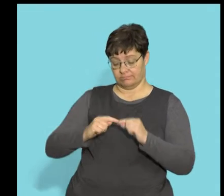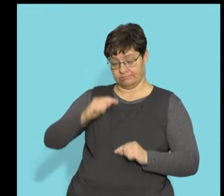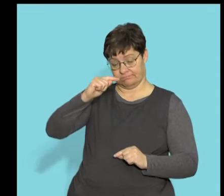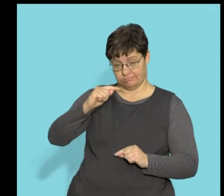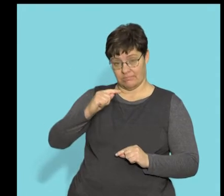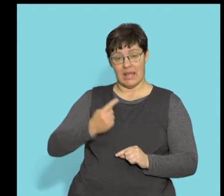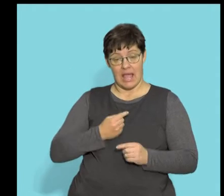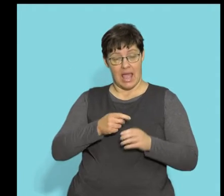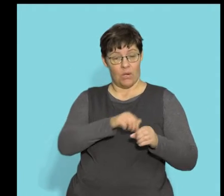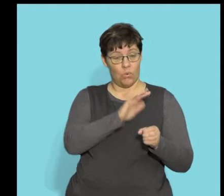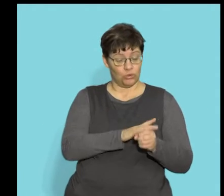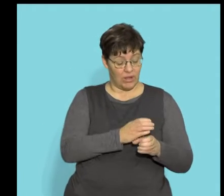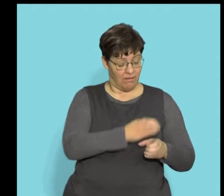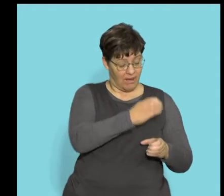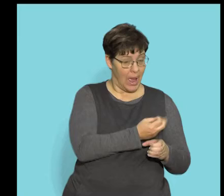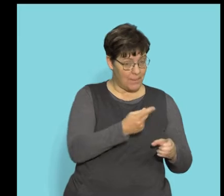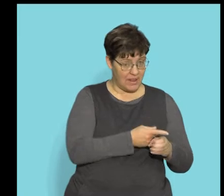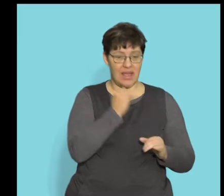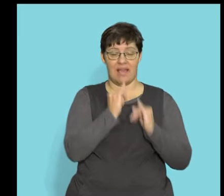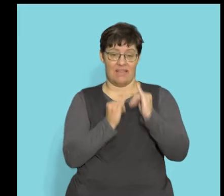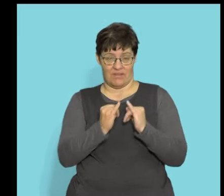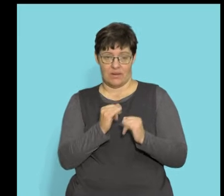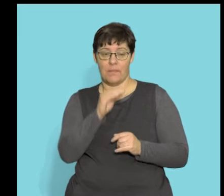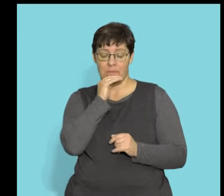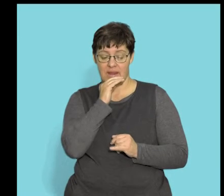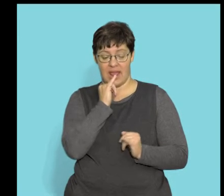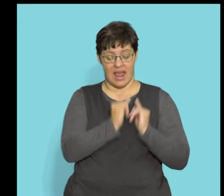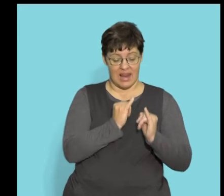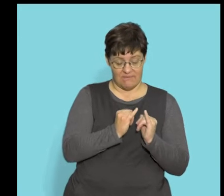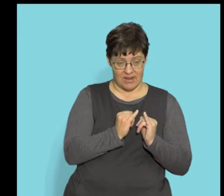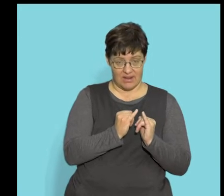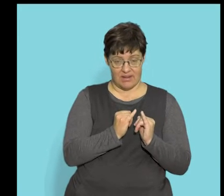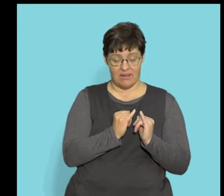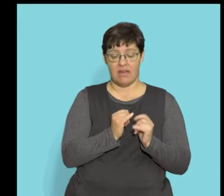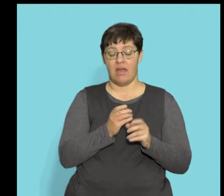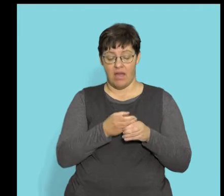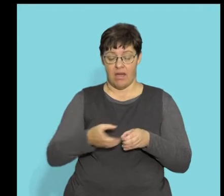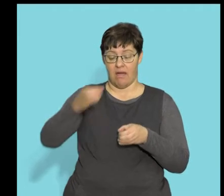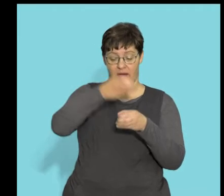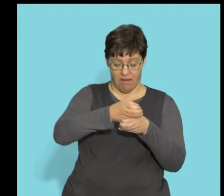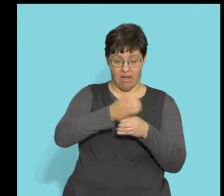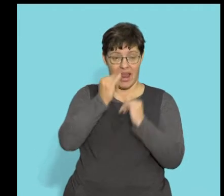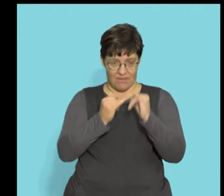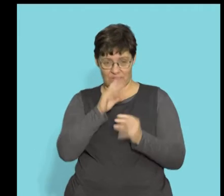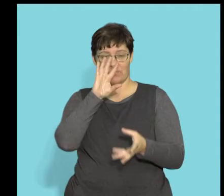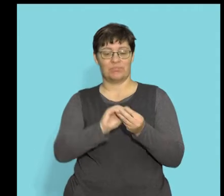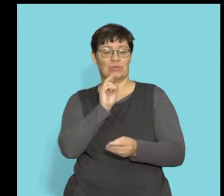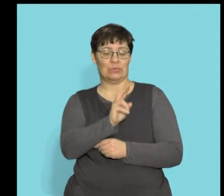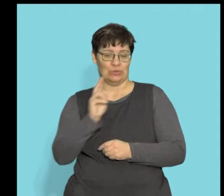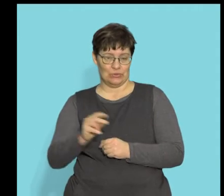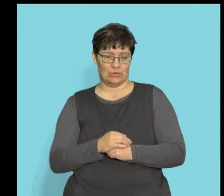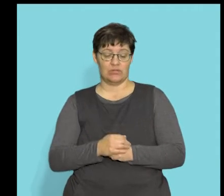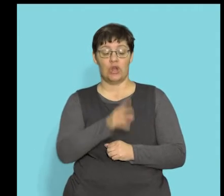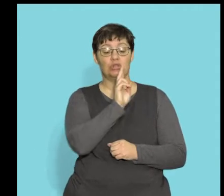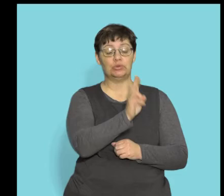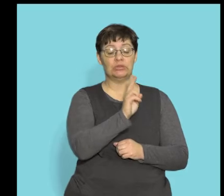cans themselves have a height of 11 centimeters. So that means I can fit 1 can on top of the other.